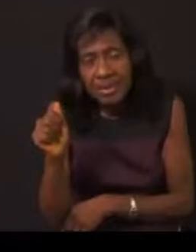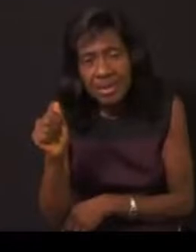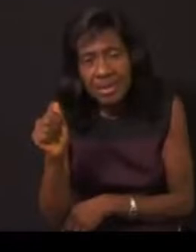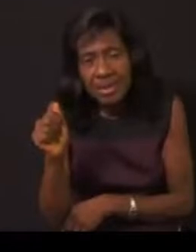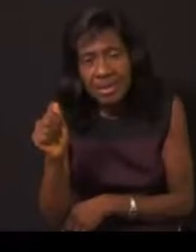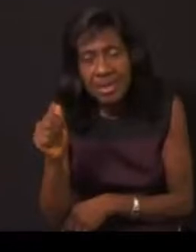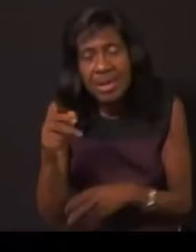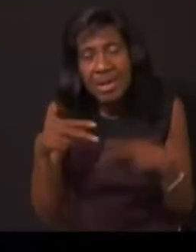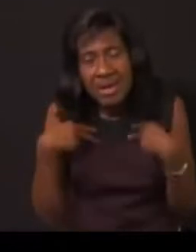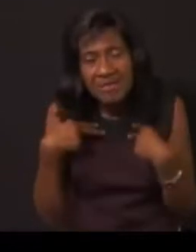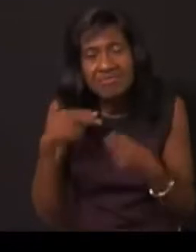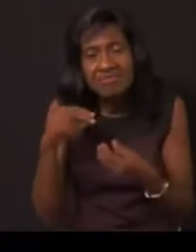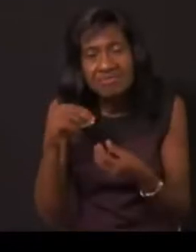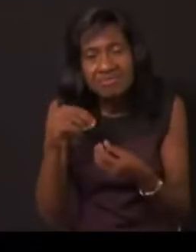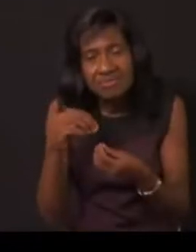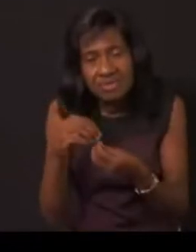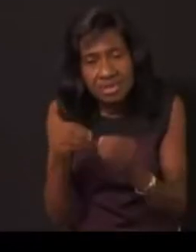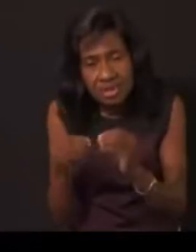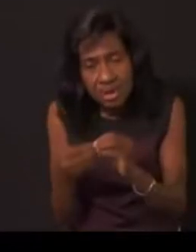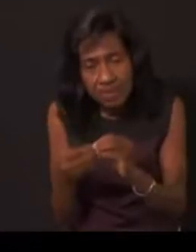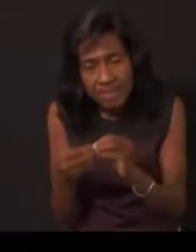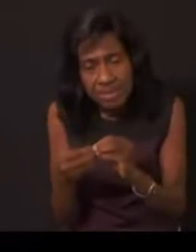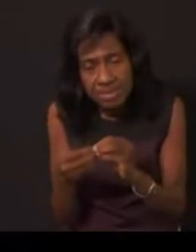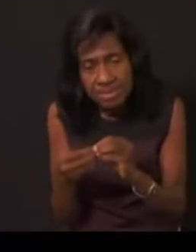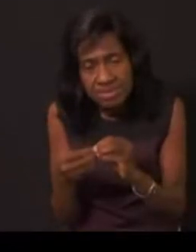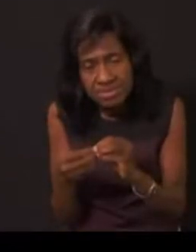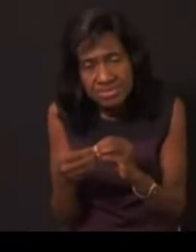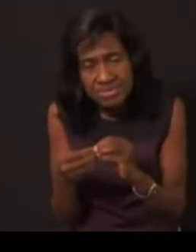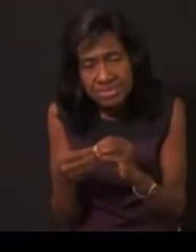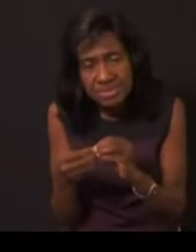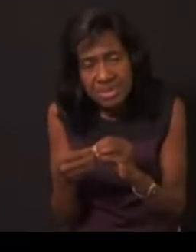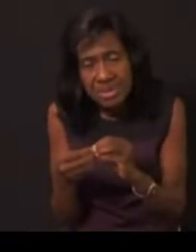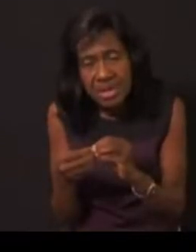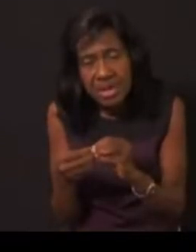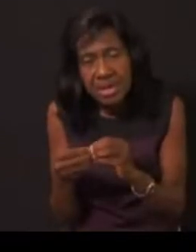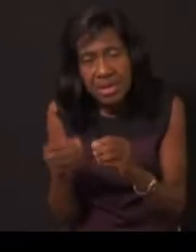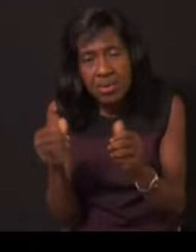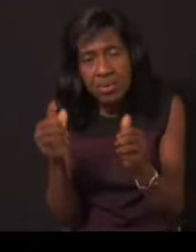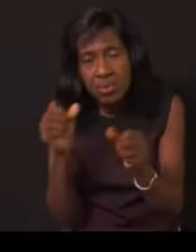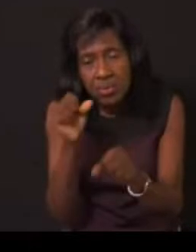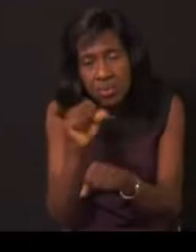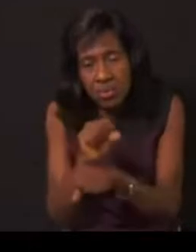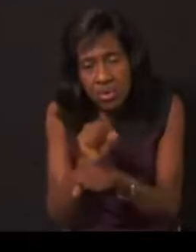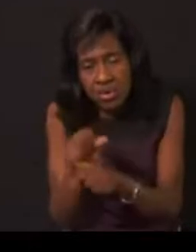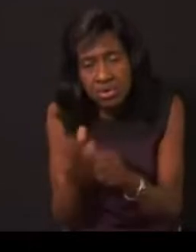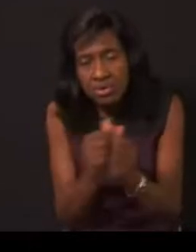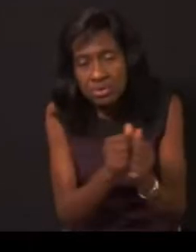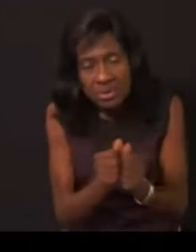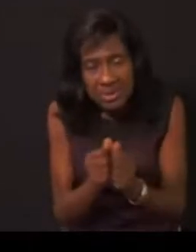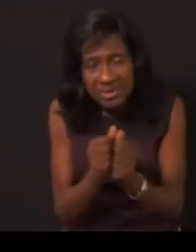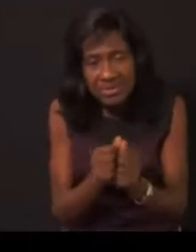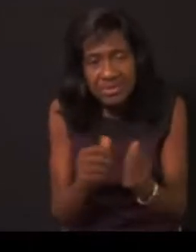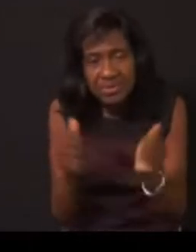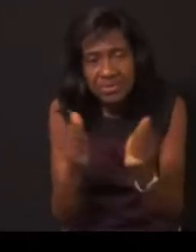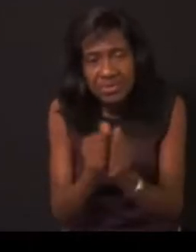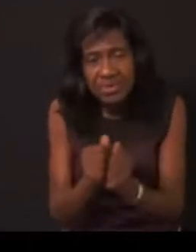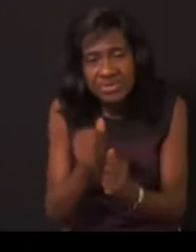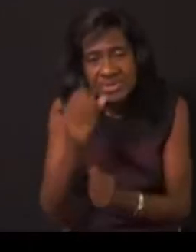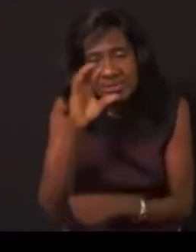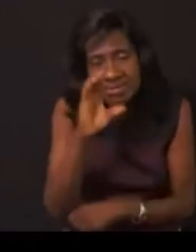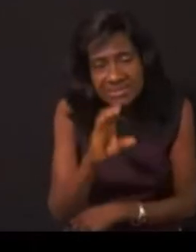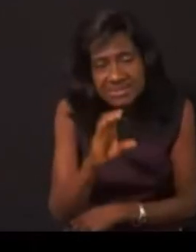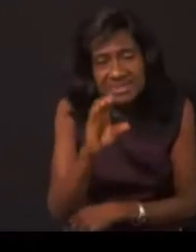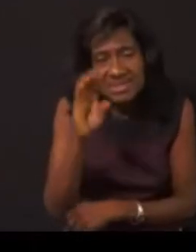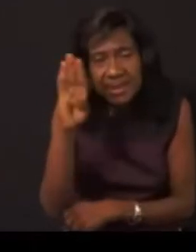versus against the immigration or CBC data. So that